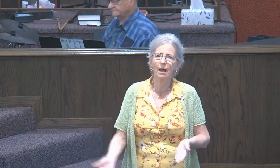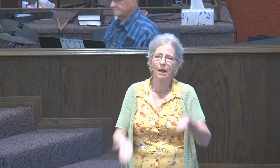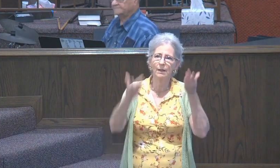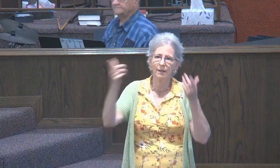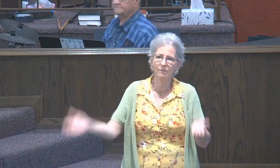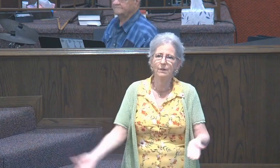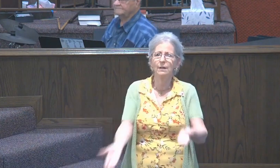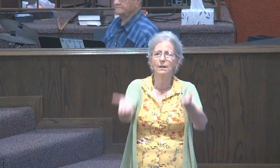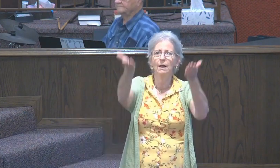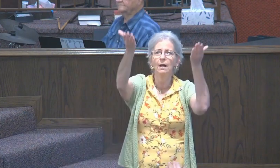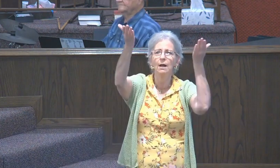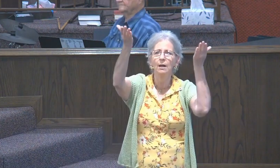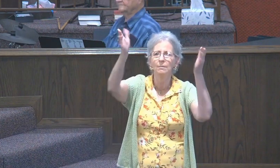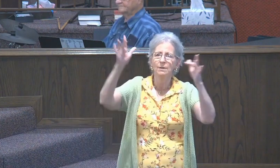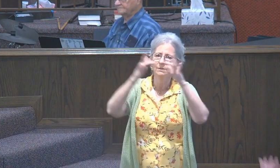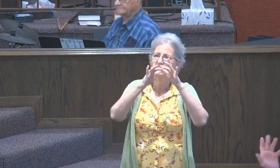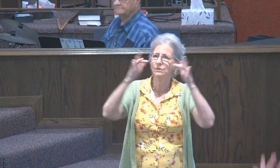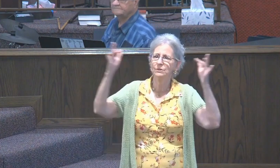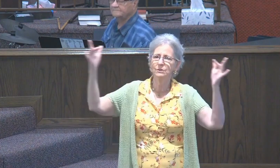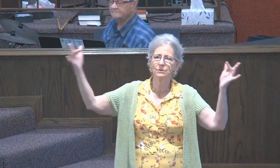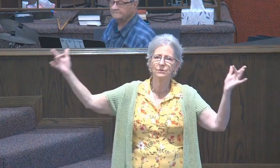High and lifted up,